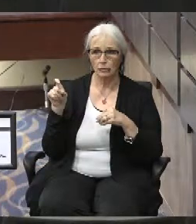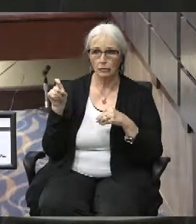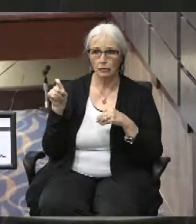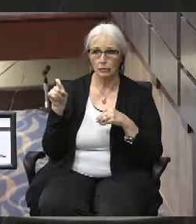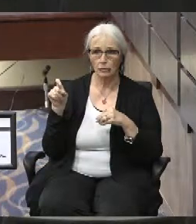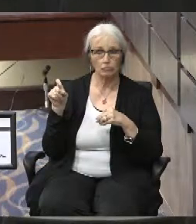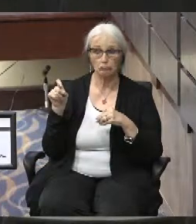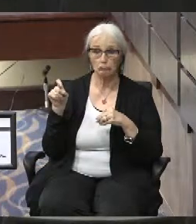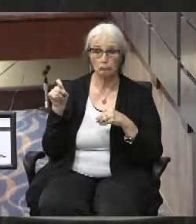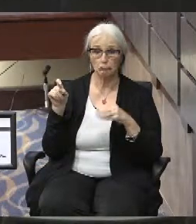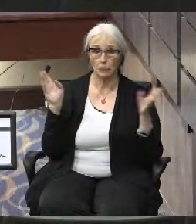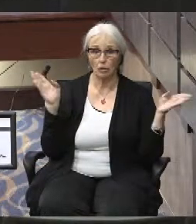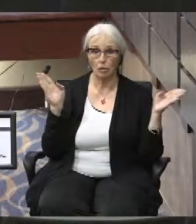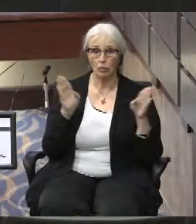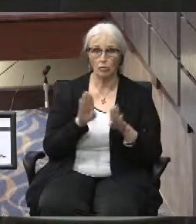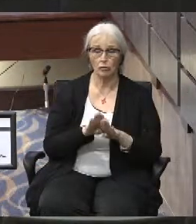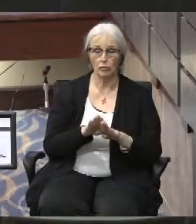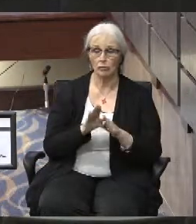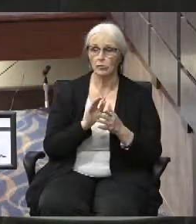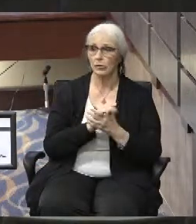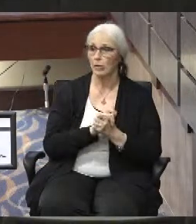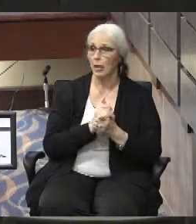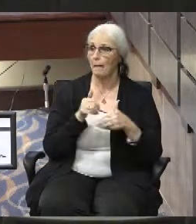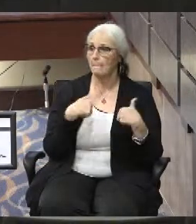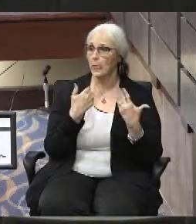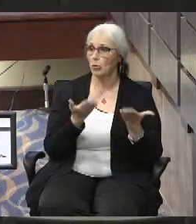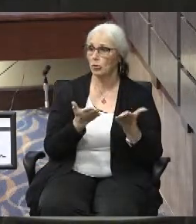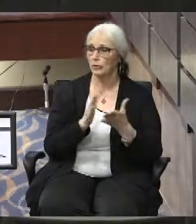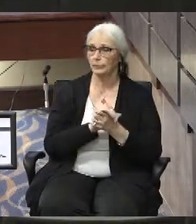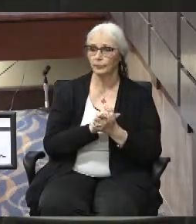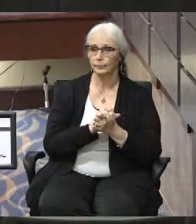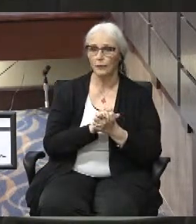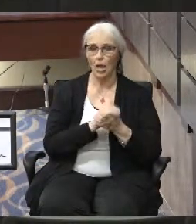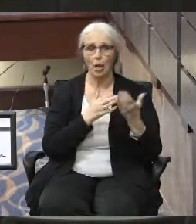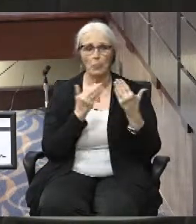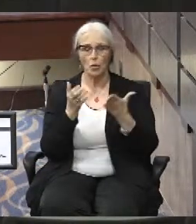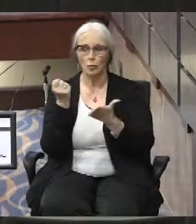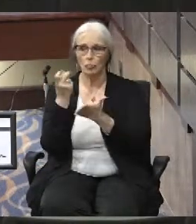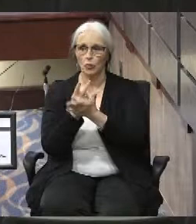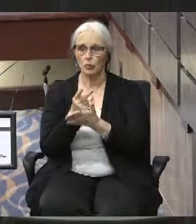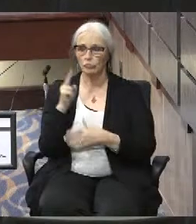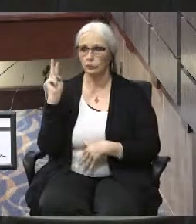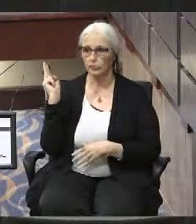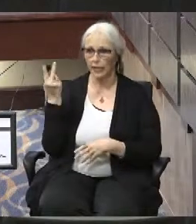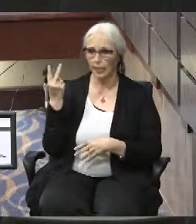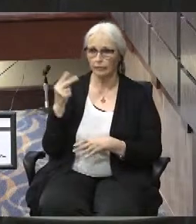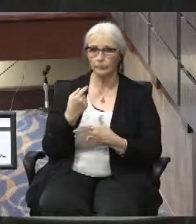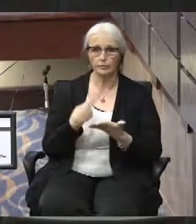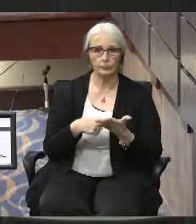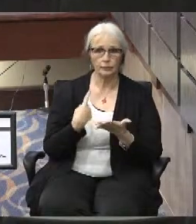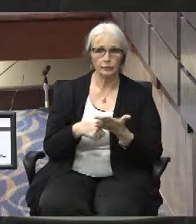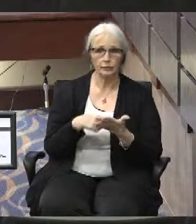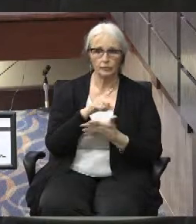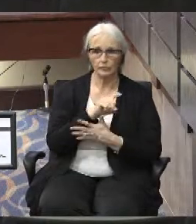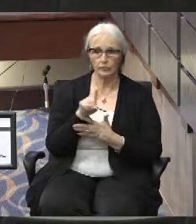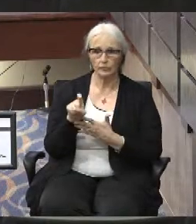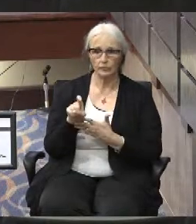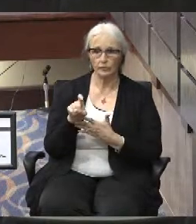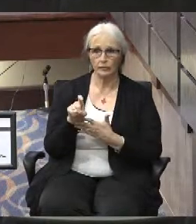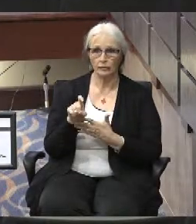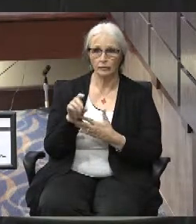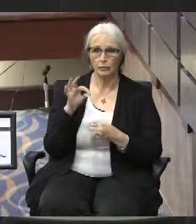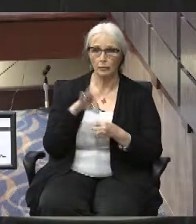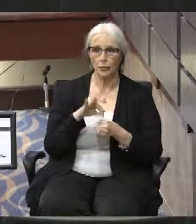If not, we will close the public hearing and I'll ask for a motion. I'll move for approval. Second. Any discussion? Please poll the